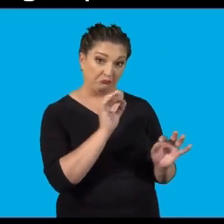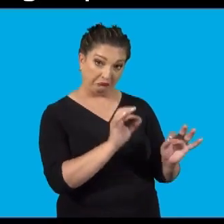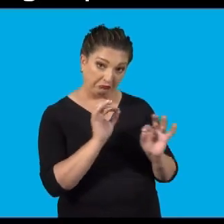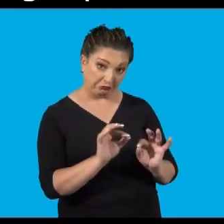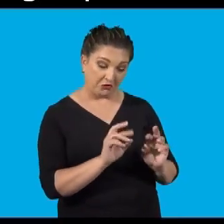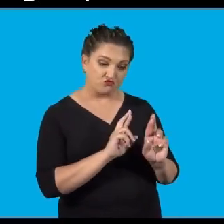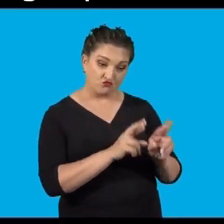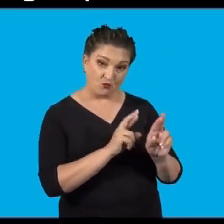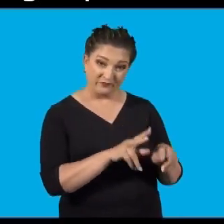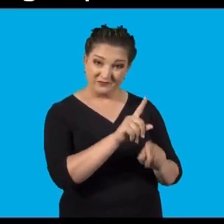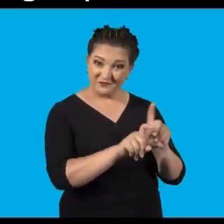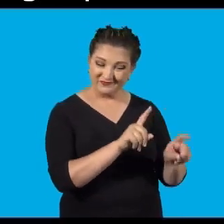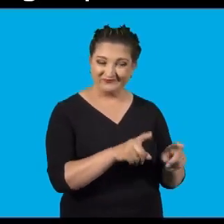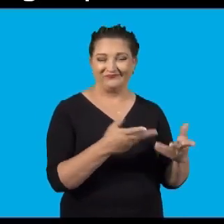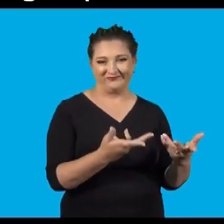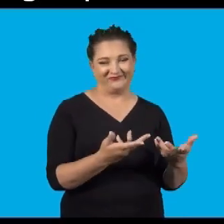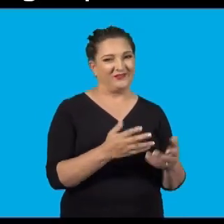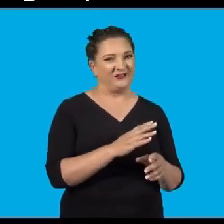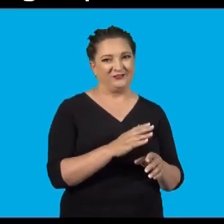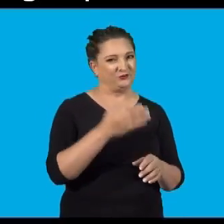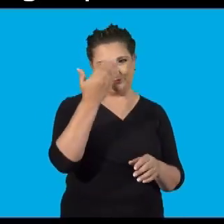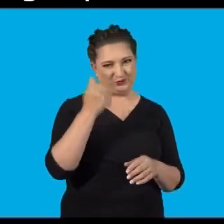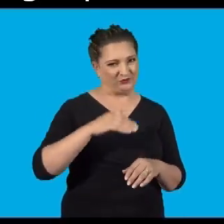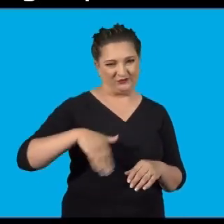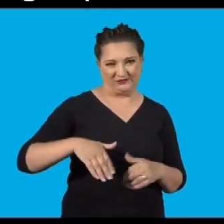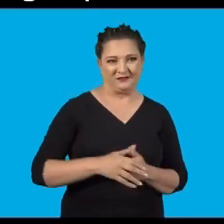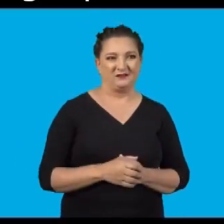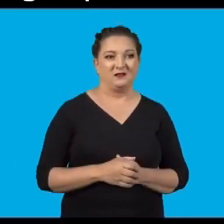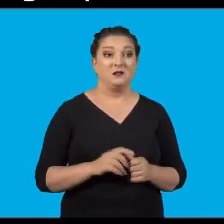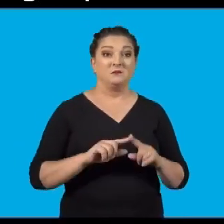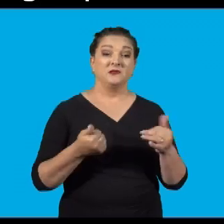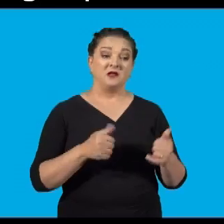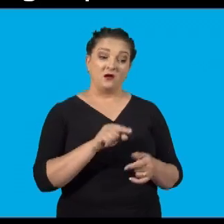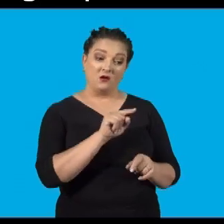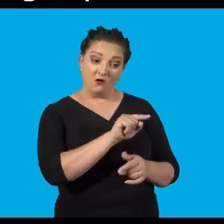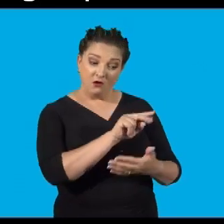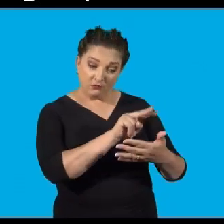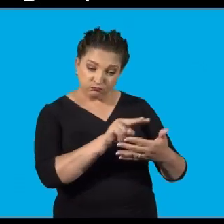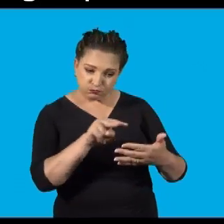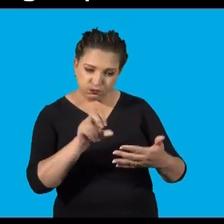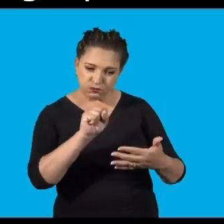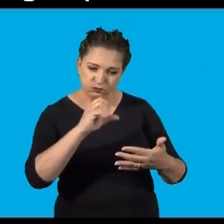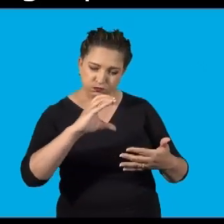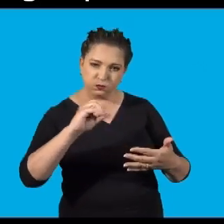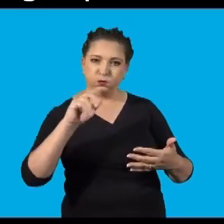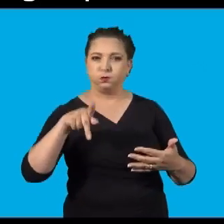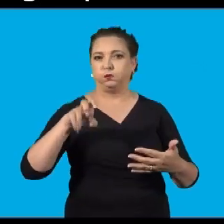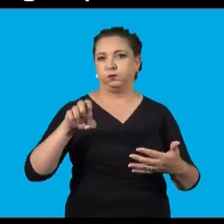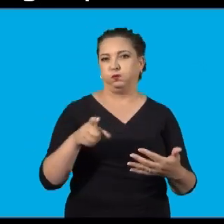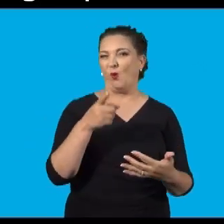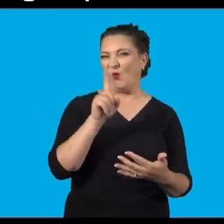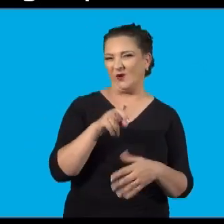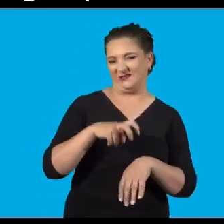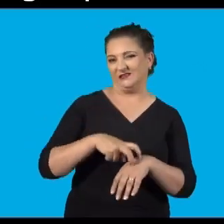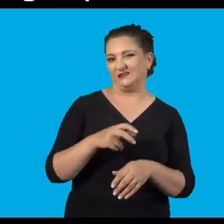to respond to questions pertaining to language structures, and also learners struggle to interpret the scope of what the language question